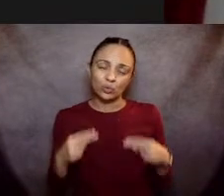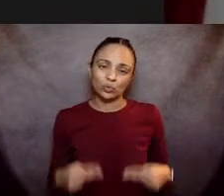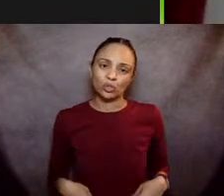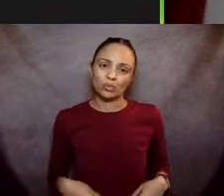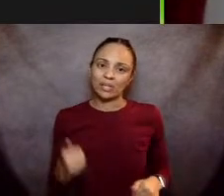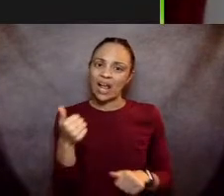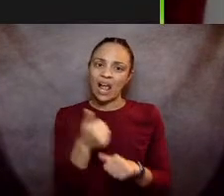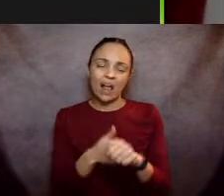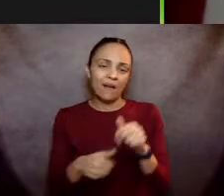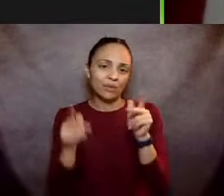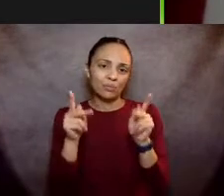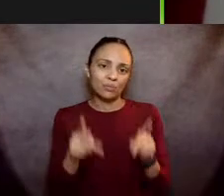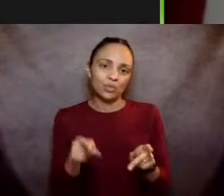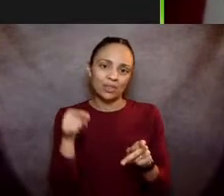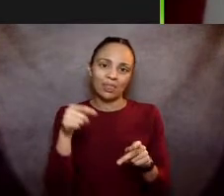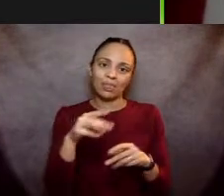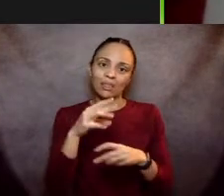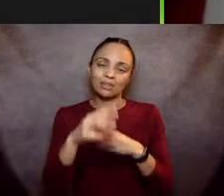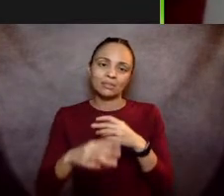Okay.